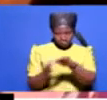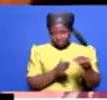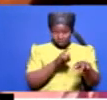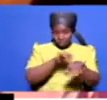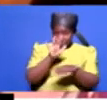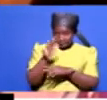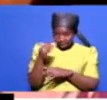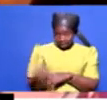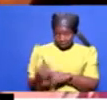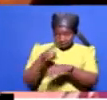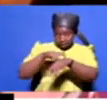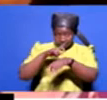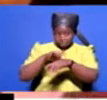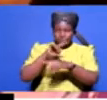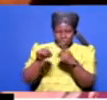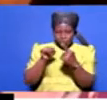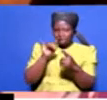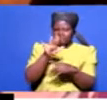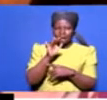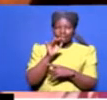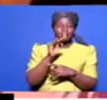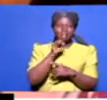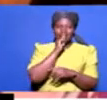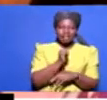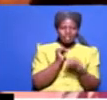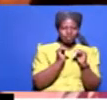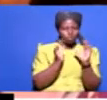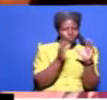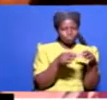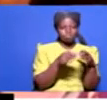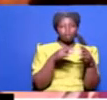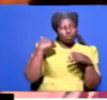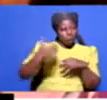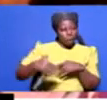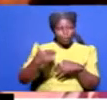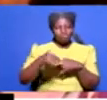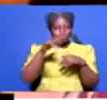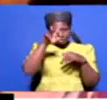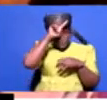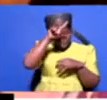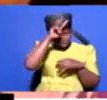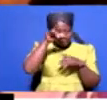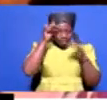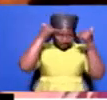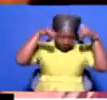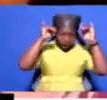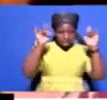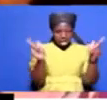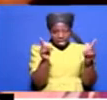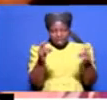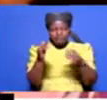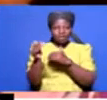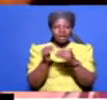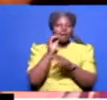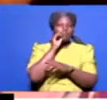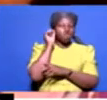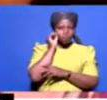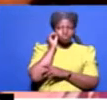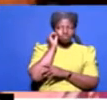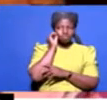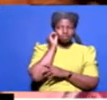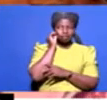when Kibaki and his age mates routinely engaged in tending goats and calves near home, a peculiar structure erected in the